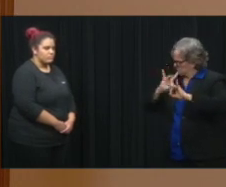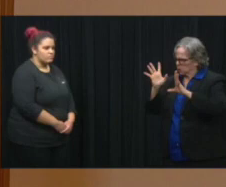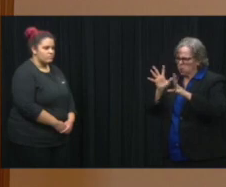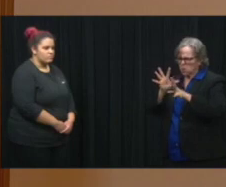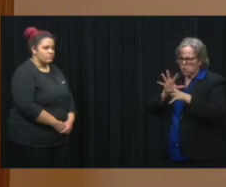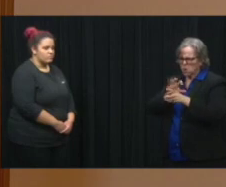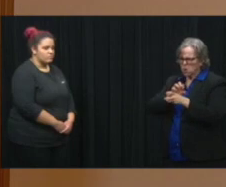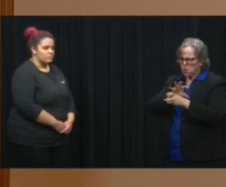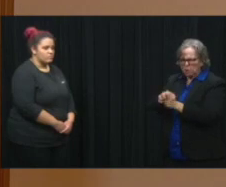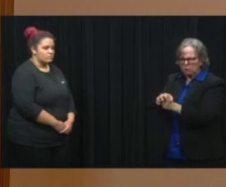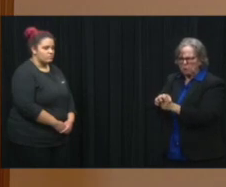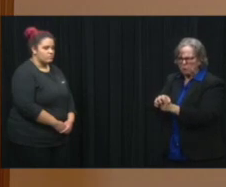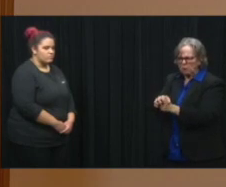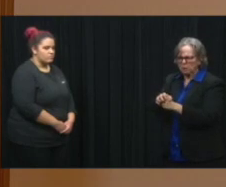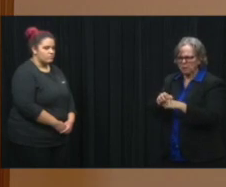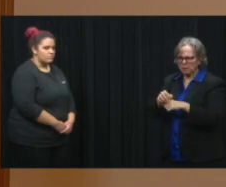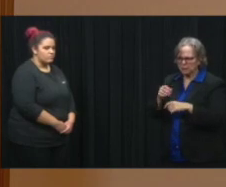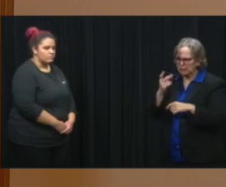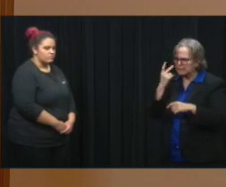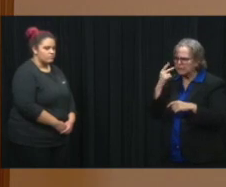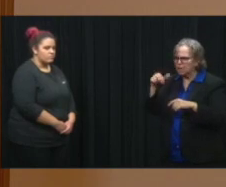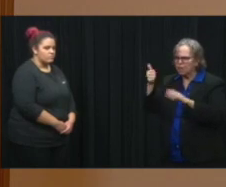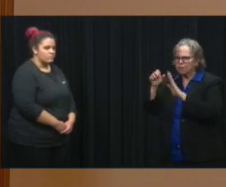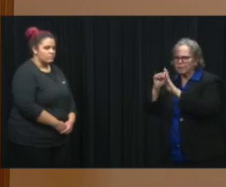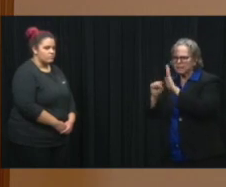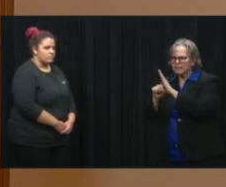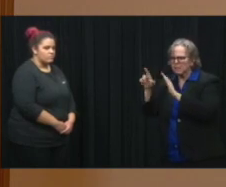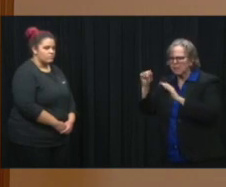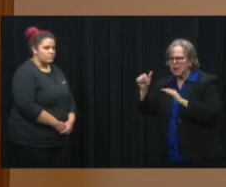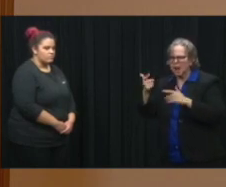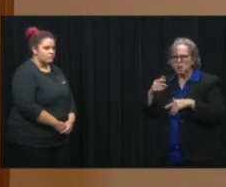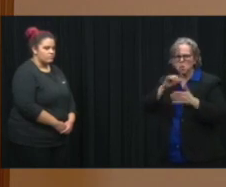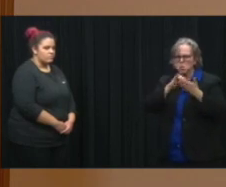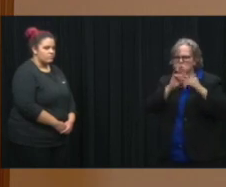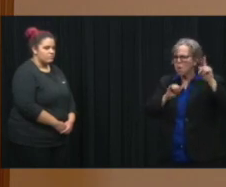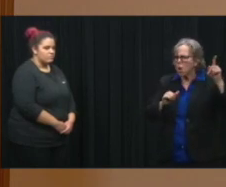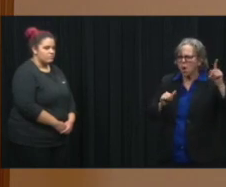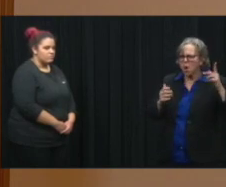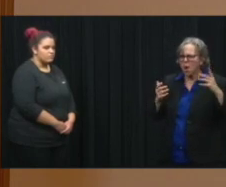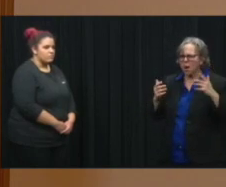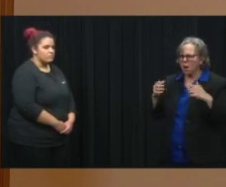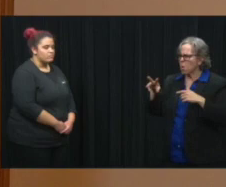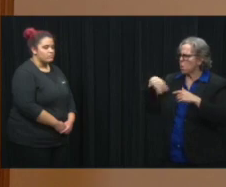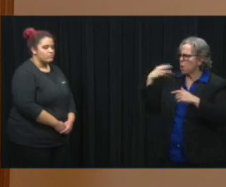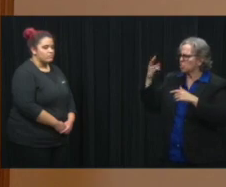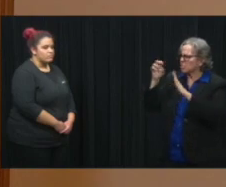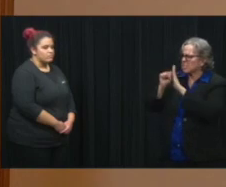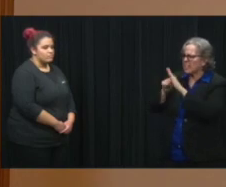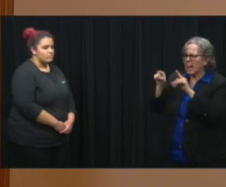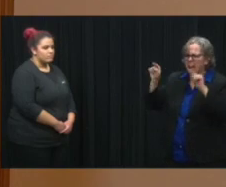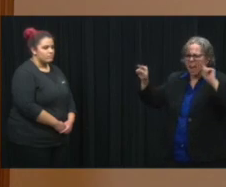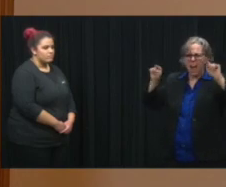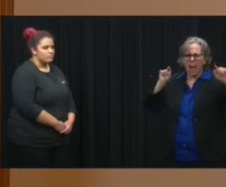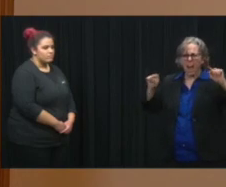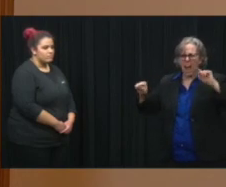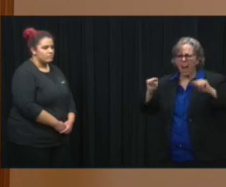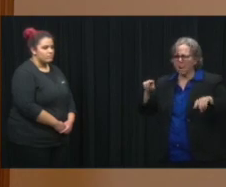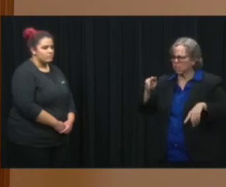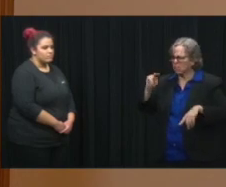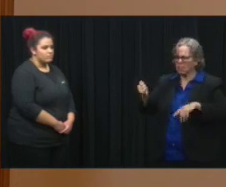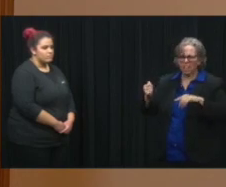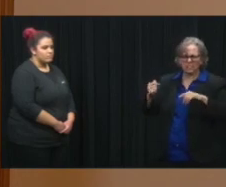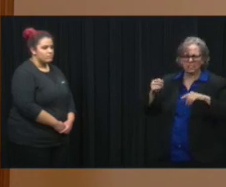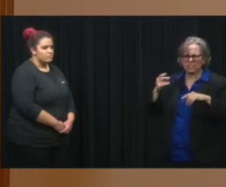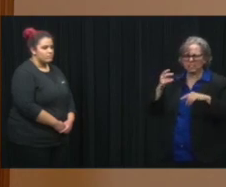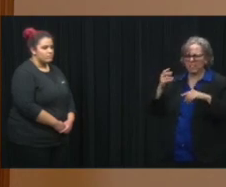Louisiana, if you look in New York, if you look in Washington, New Jersey, and as this spreads, you'll see versions of this. A little bit lighter, a little